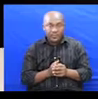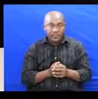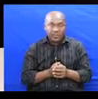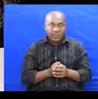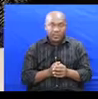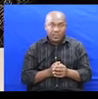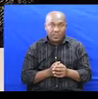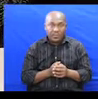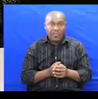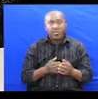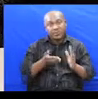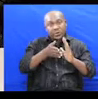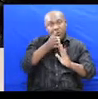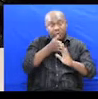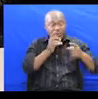concentration.